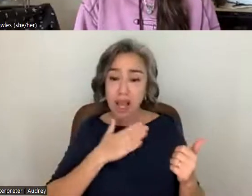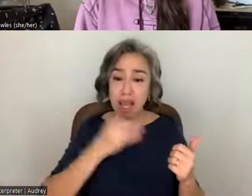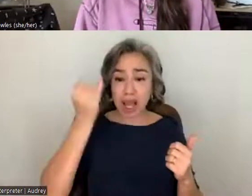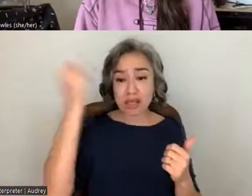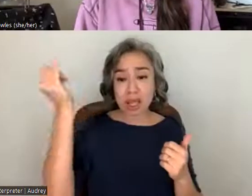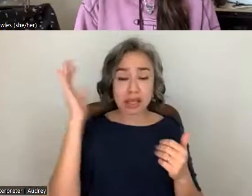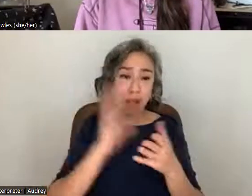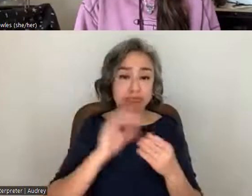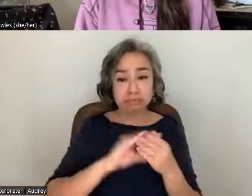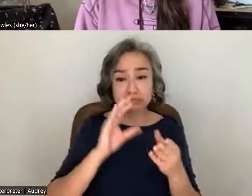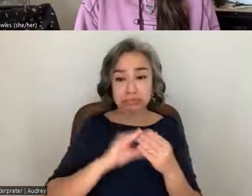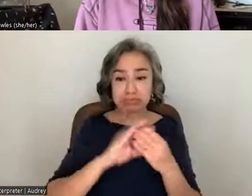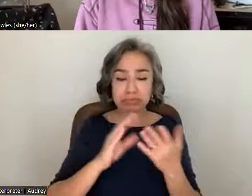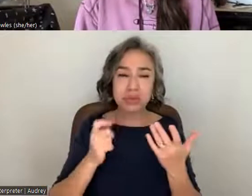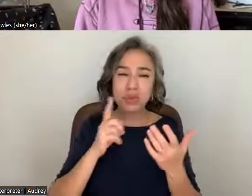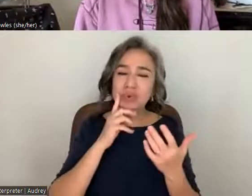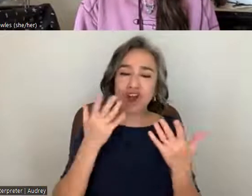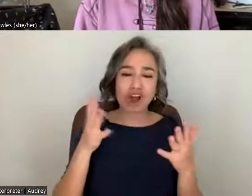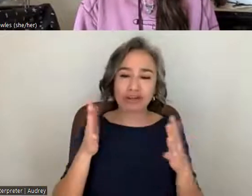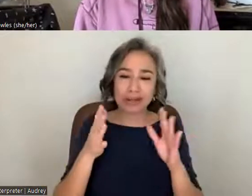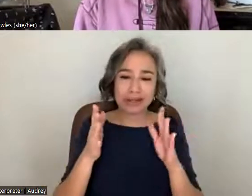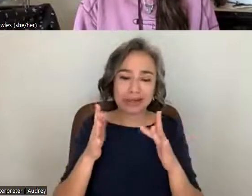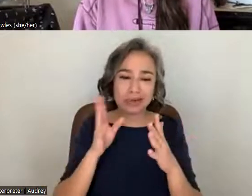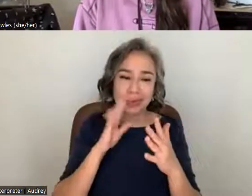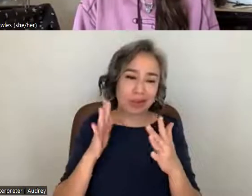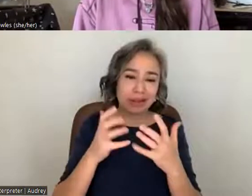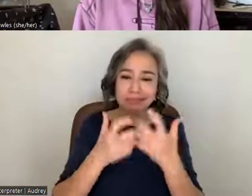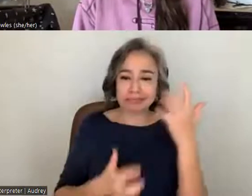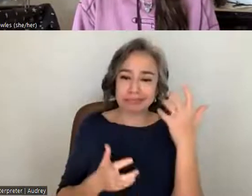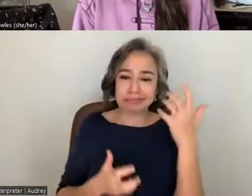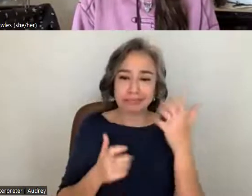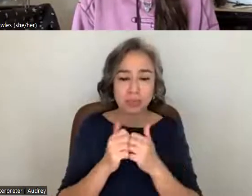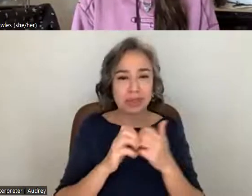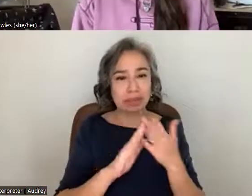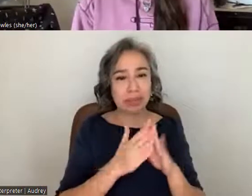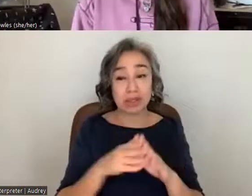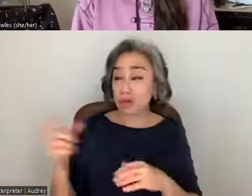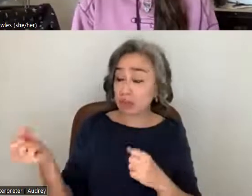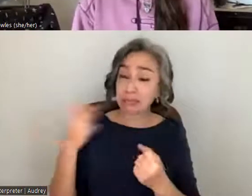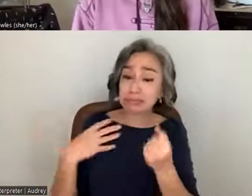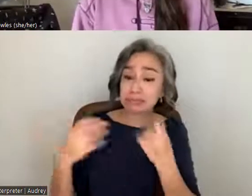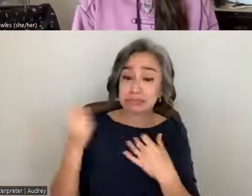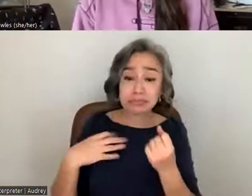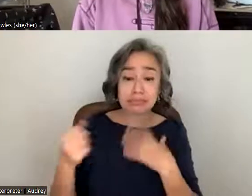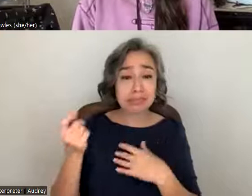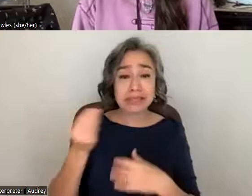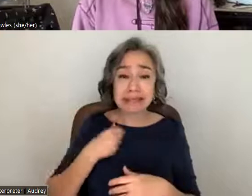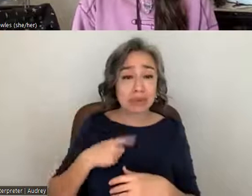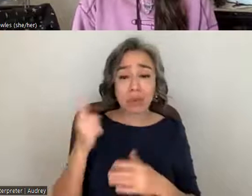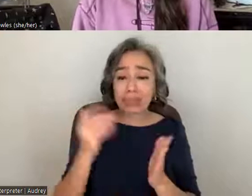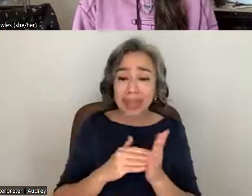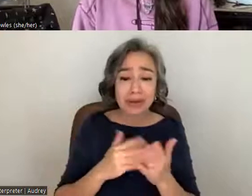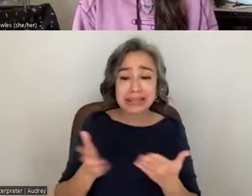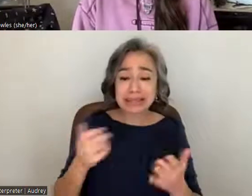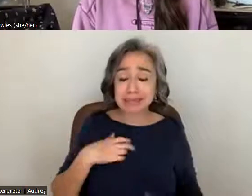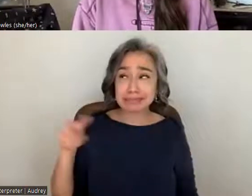disconnect. You can provide me with all the help you think I need. You can give me 1,000 things, and it might not be